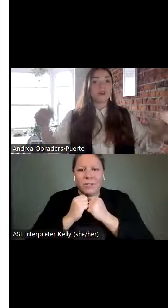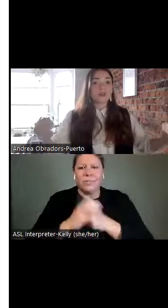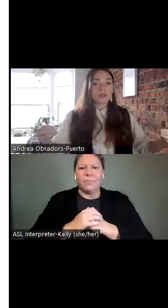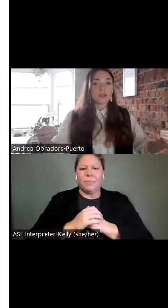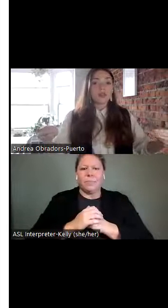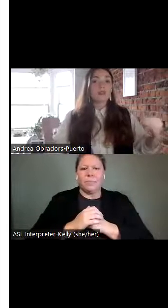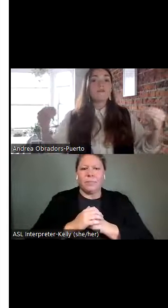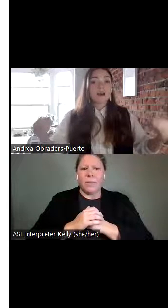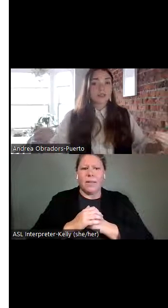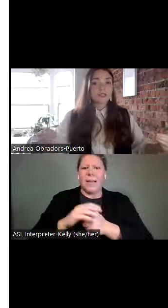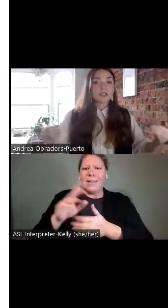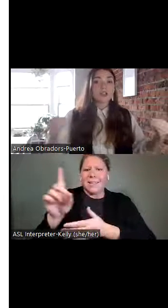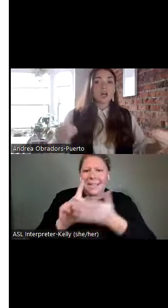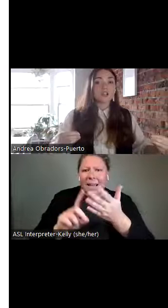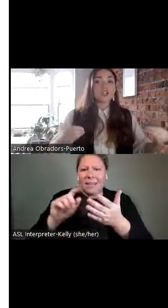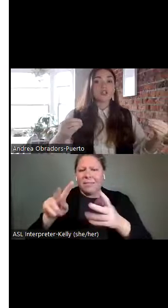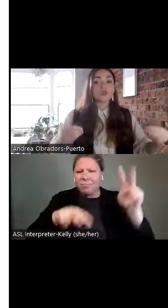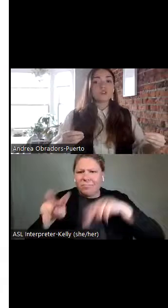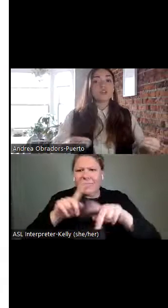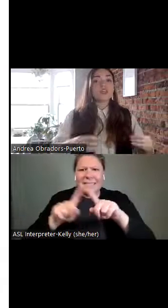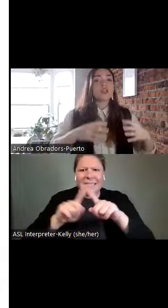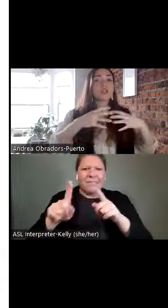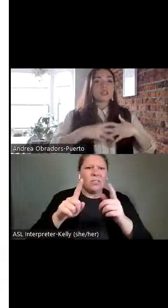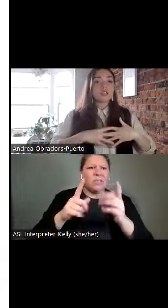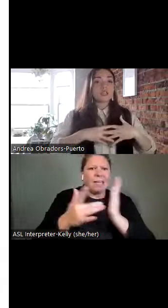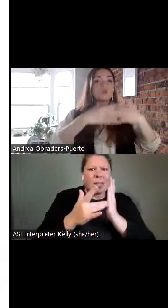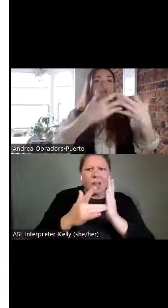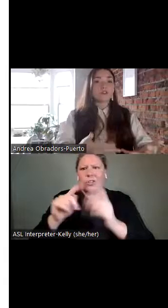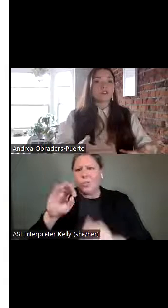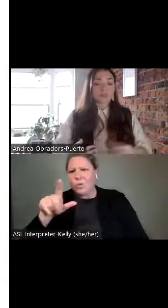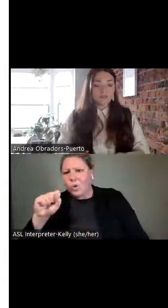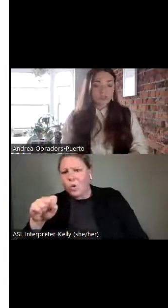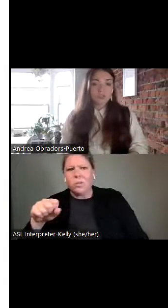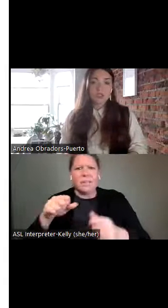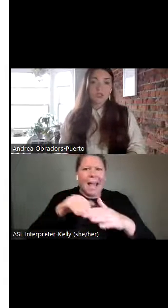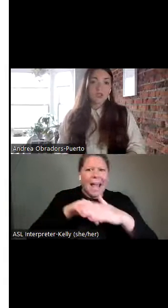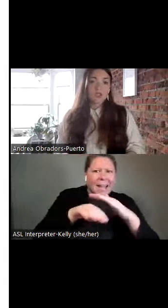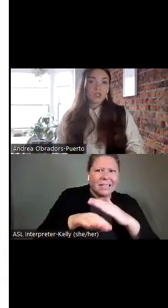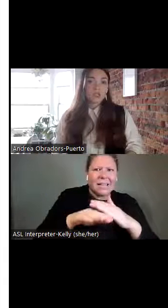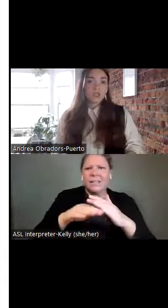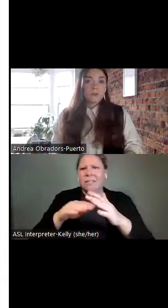people, environment, devices, technology, and tools needed to deliver a service.